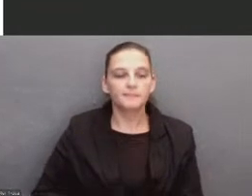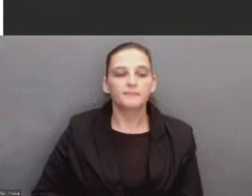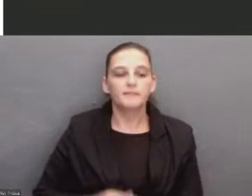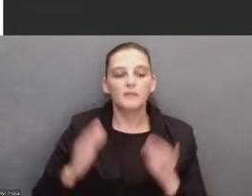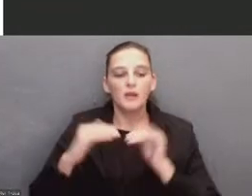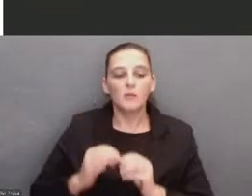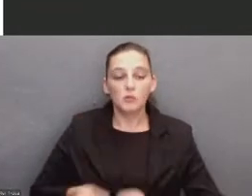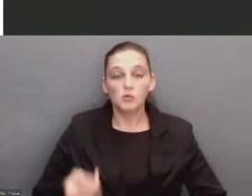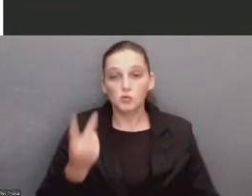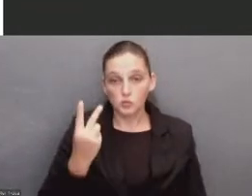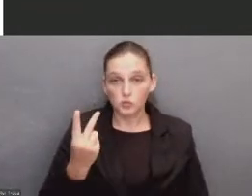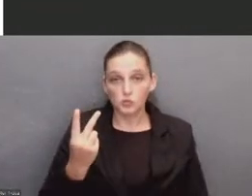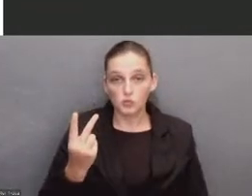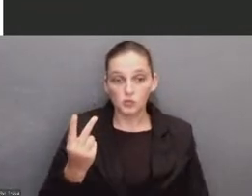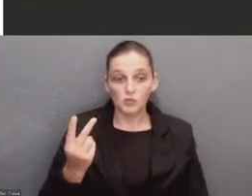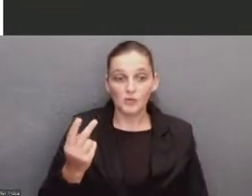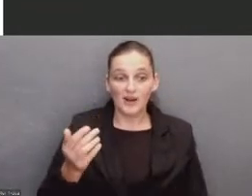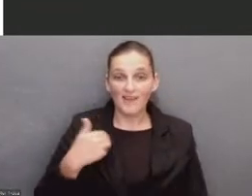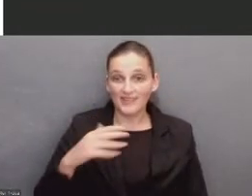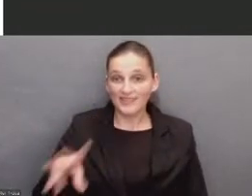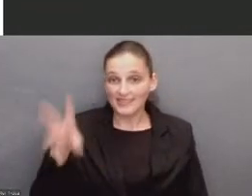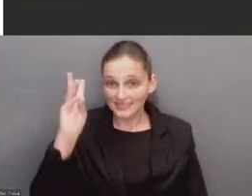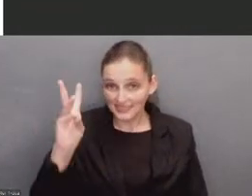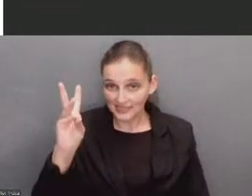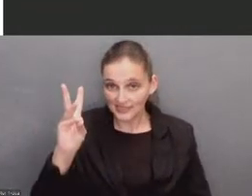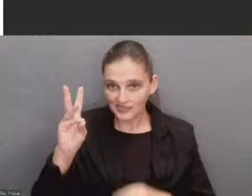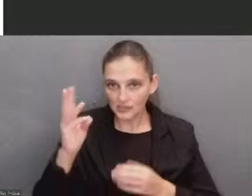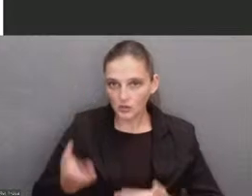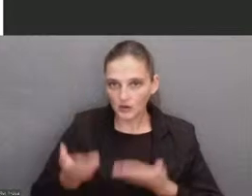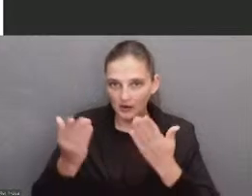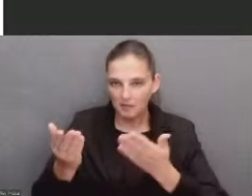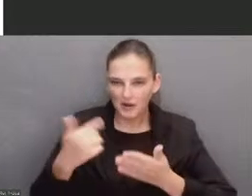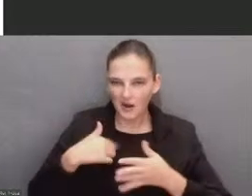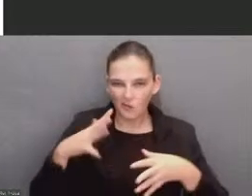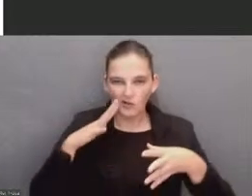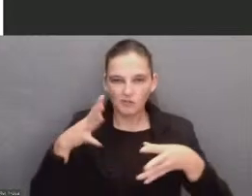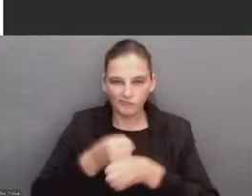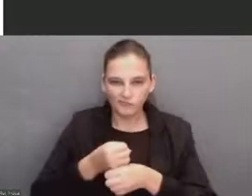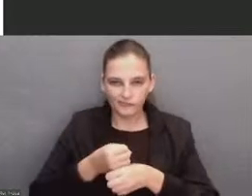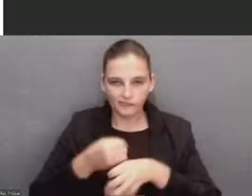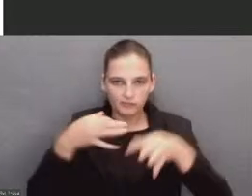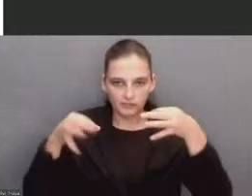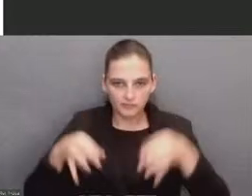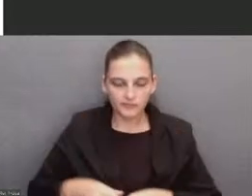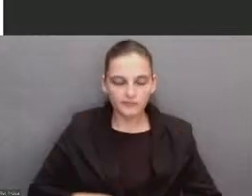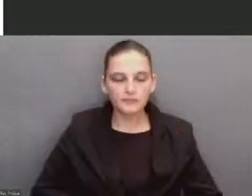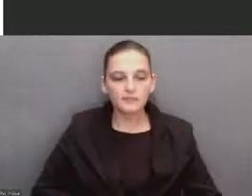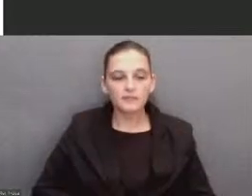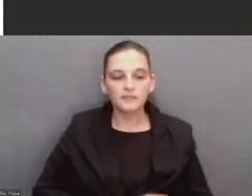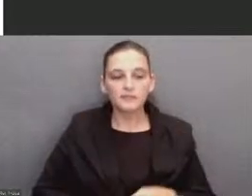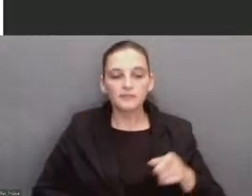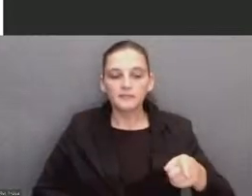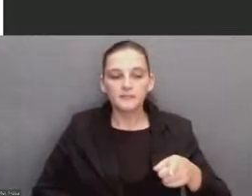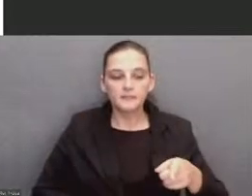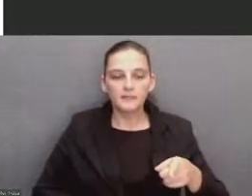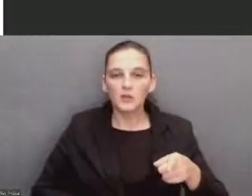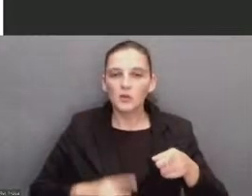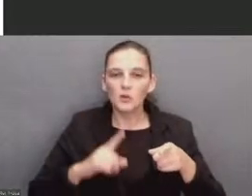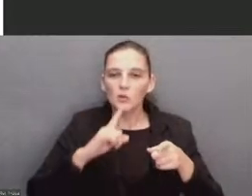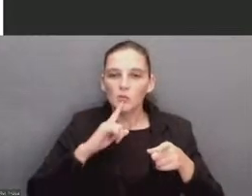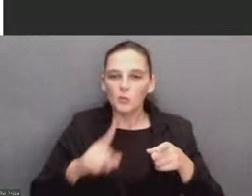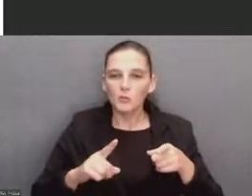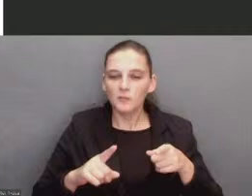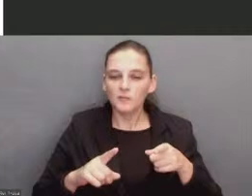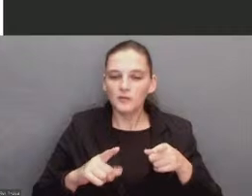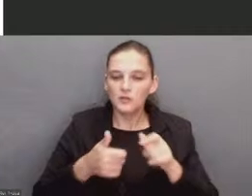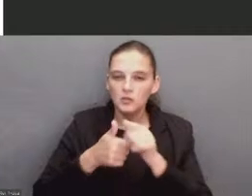we actually had 6 recommendations that I'll paraphrase here, but they really focus on strengthening tracking and